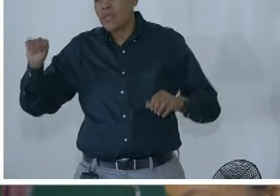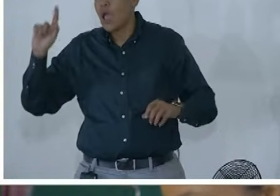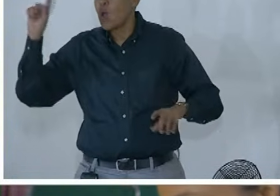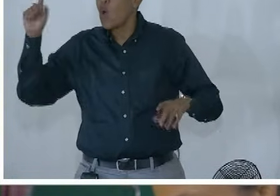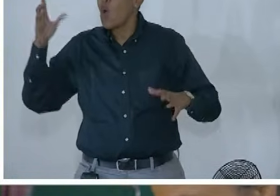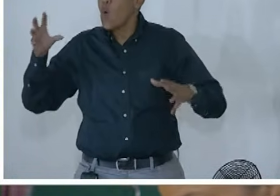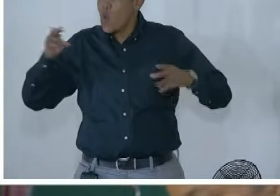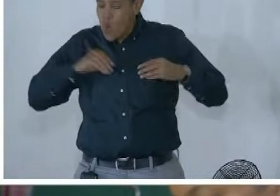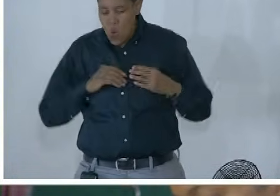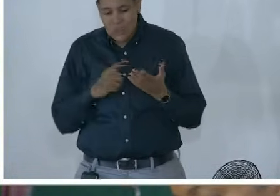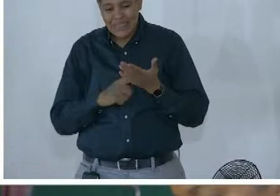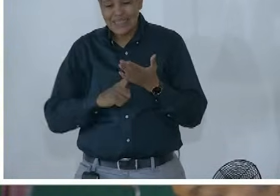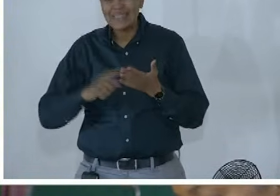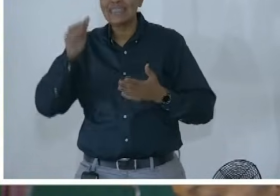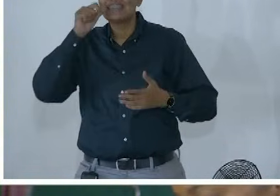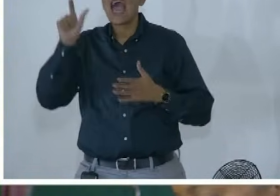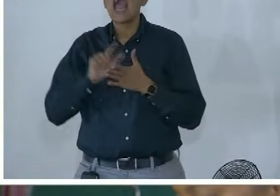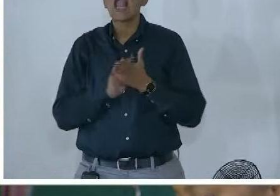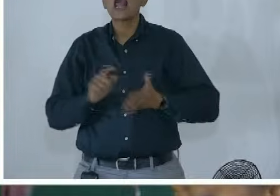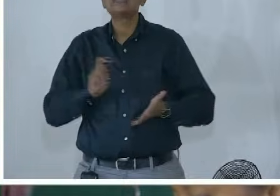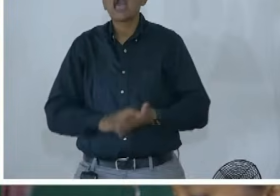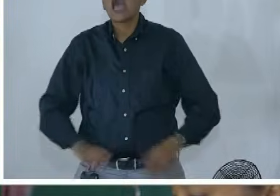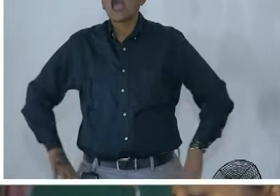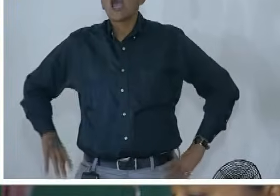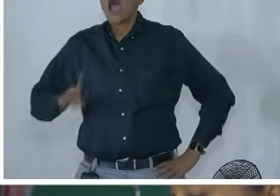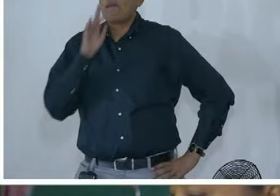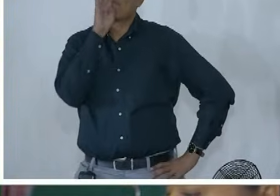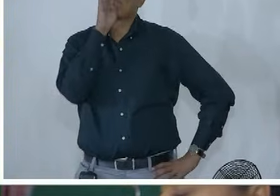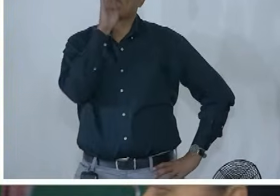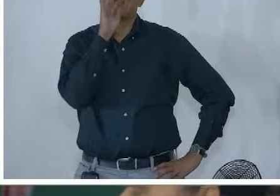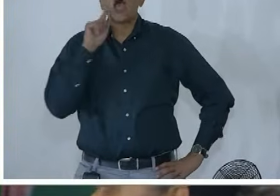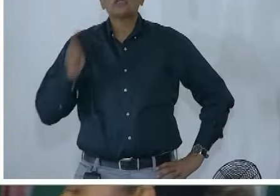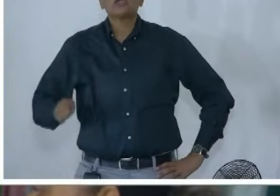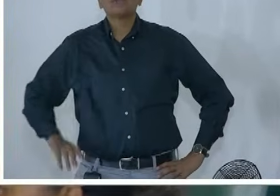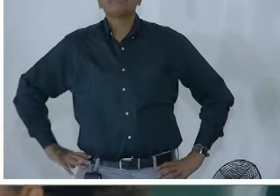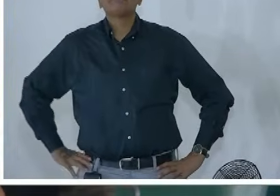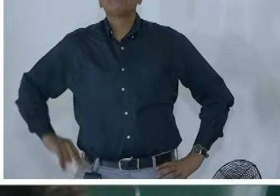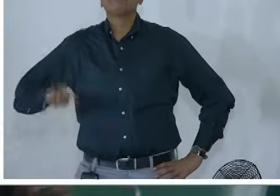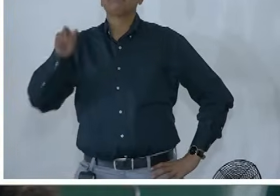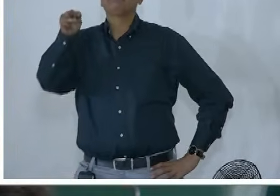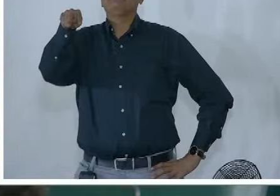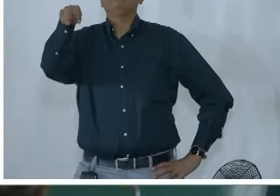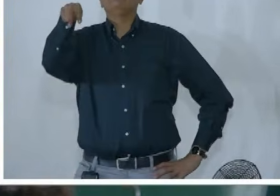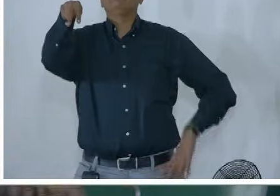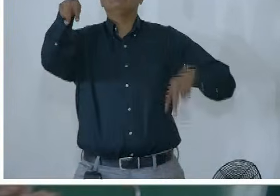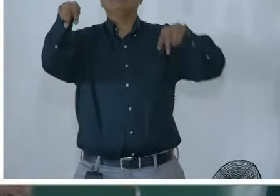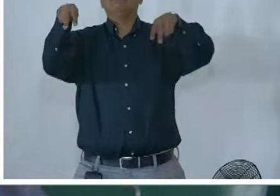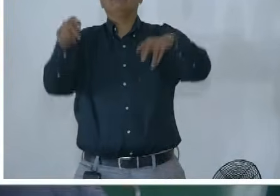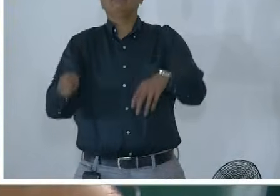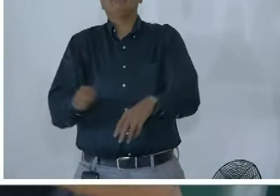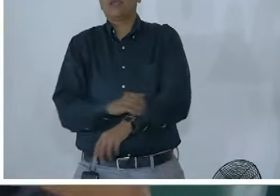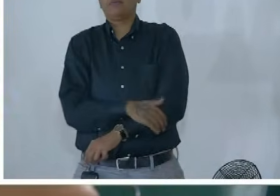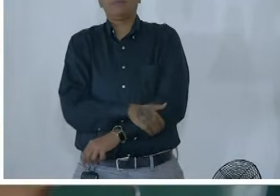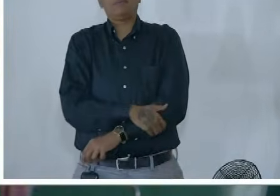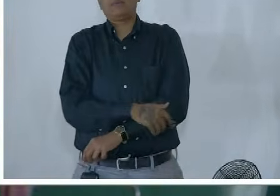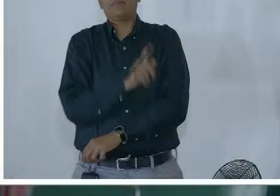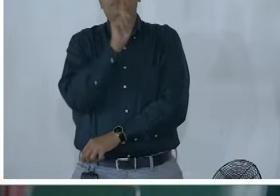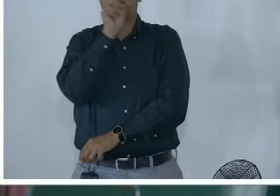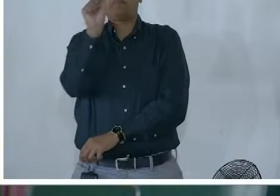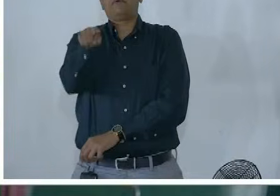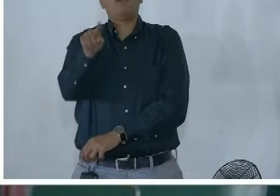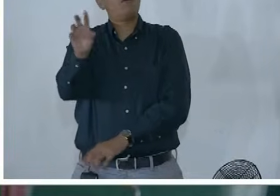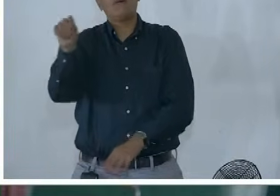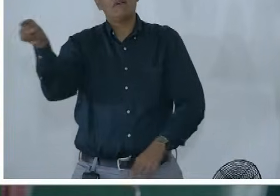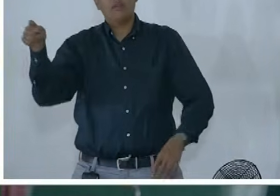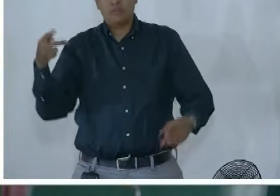discussion. It is not an attorney standing up or a judge at the top that dictates what happened. They